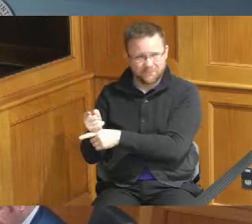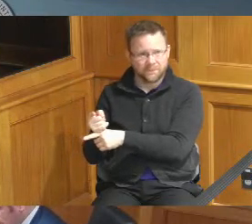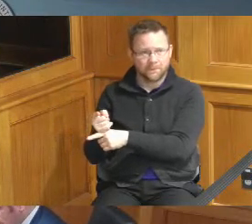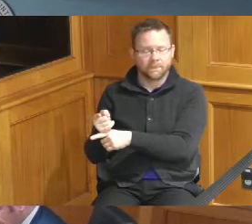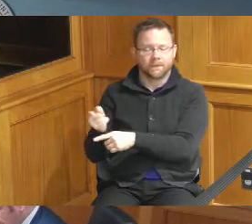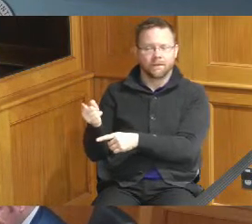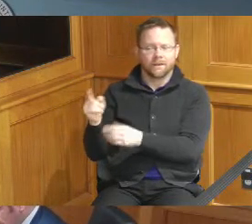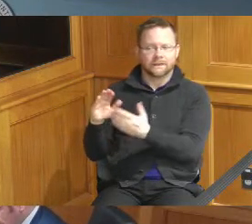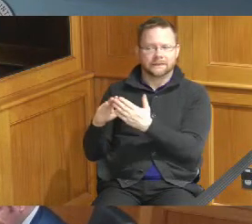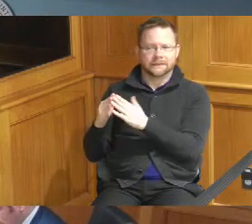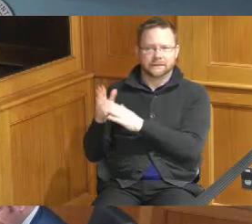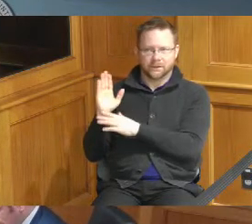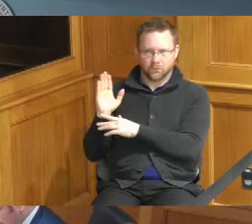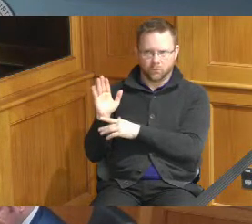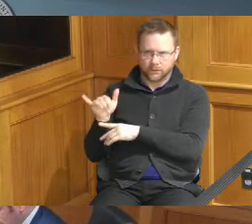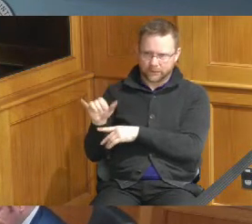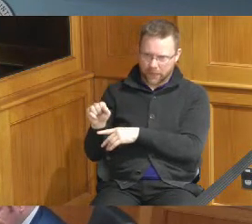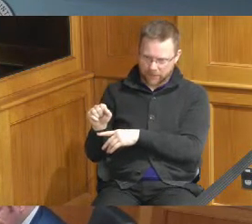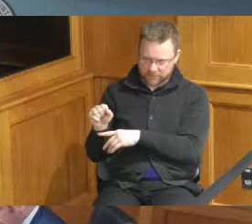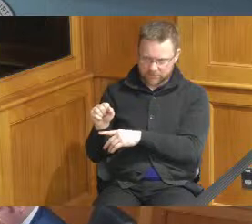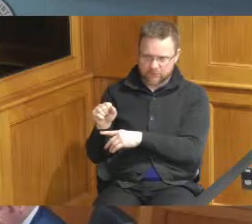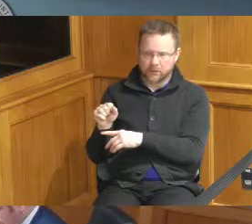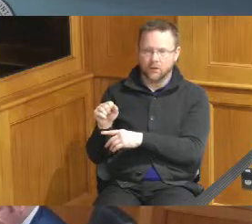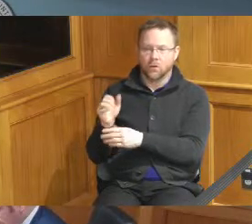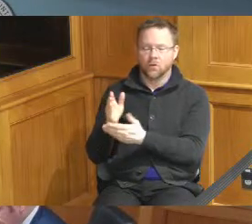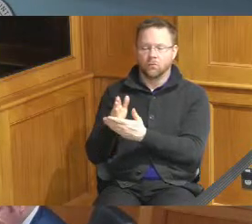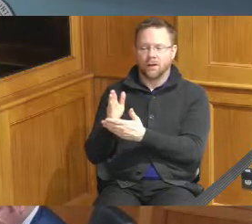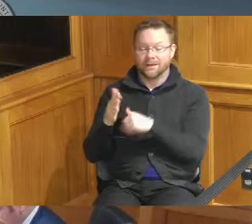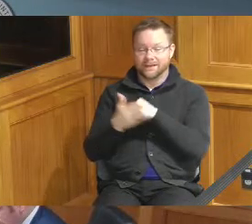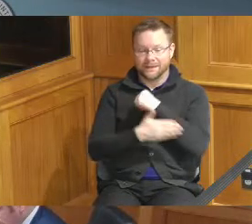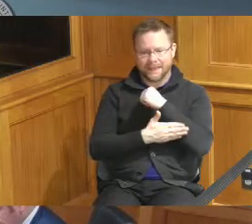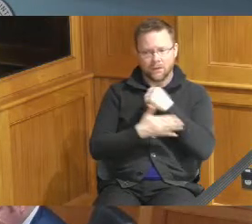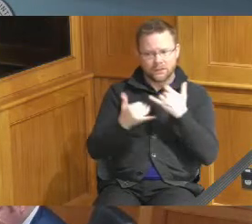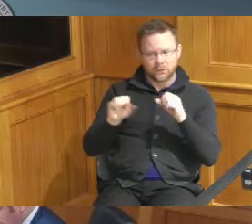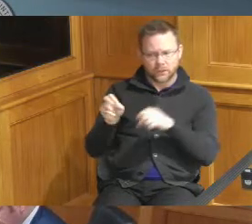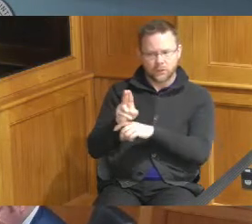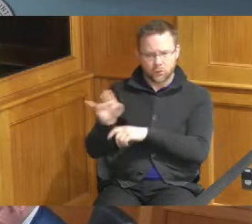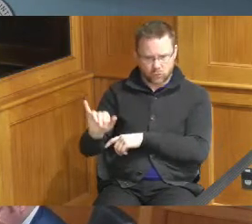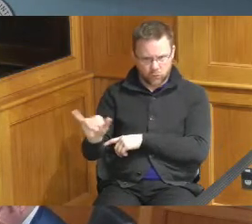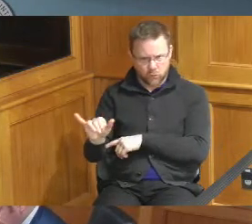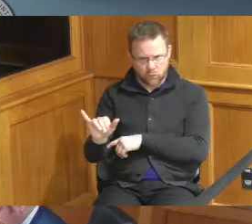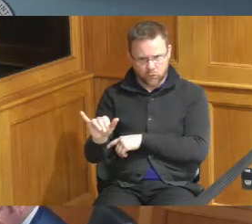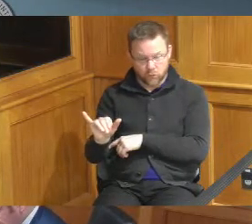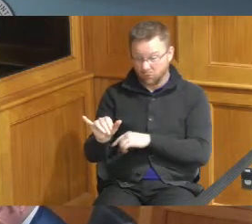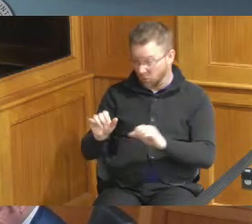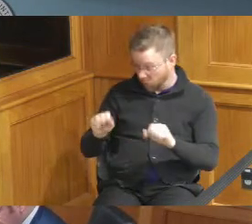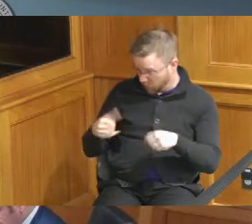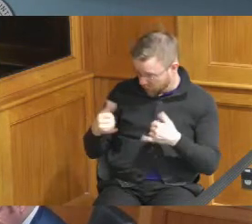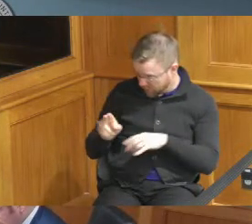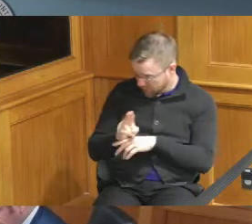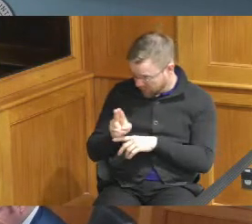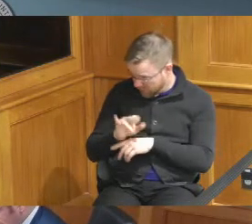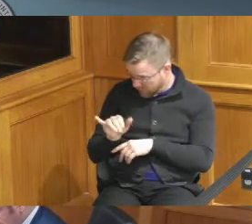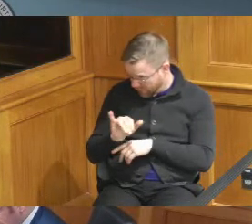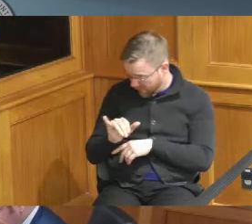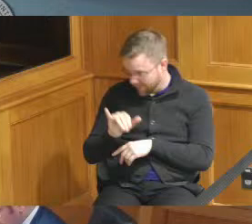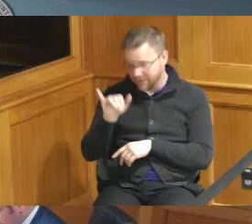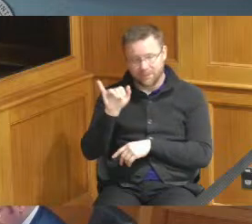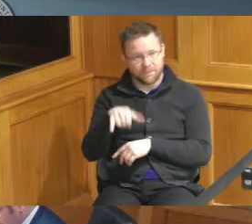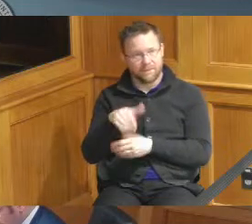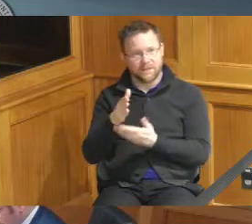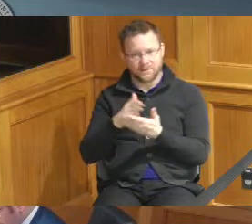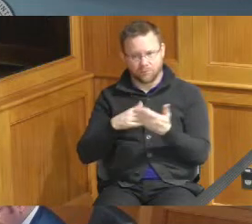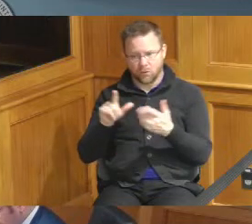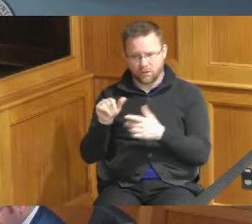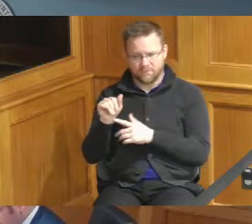They will have it. Yes, they will have the rights. So the county could still use it as well. That would could still use it as our. that would be in